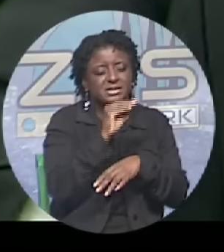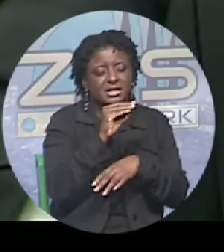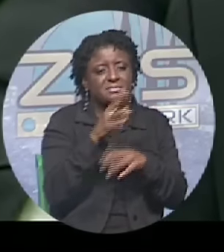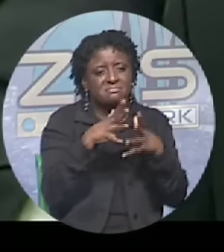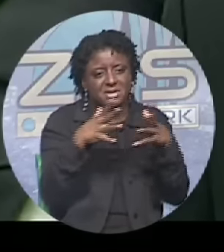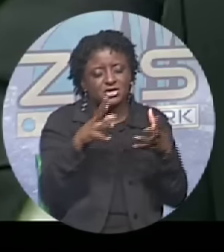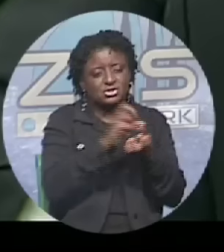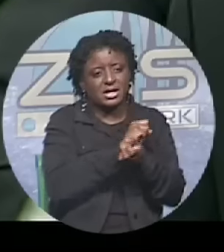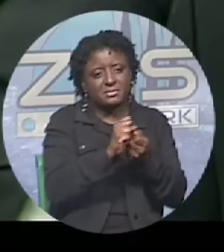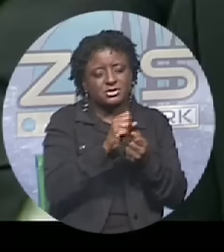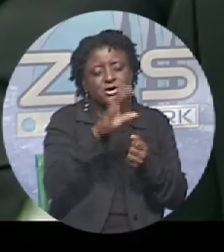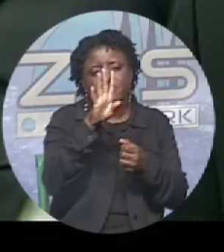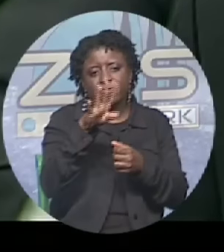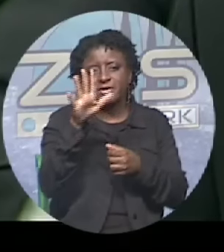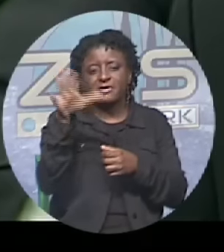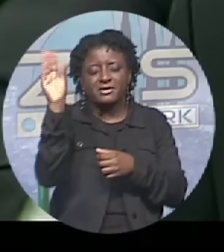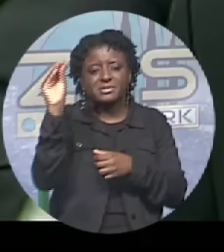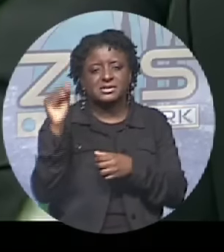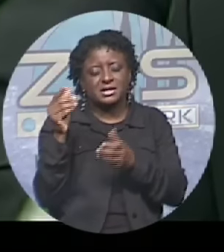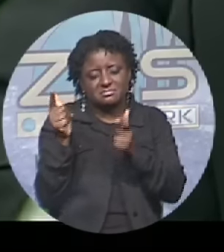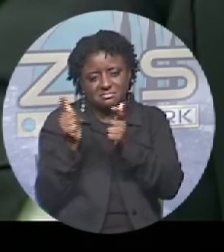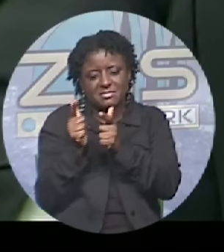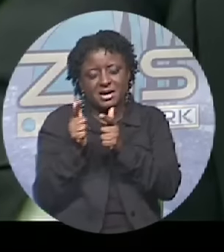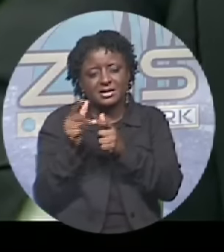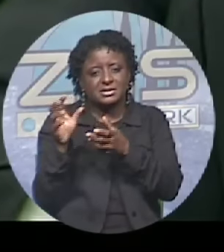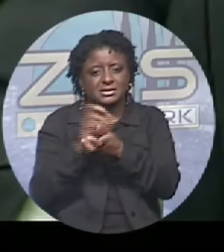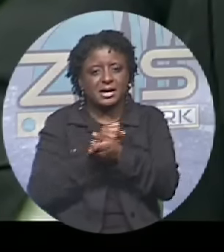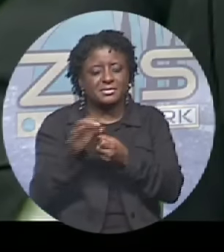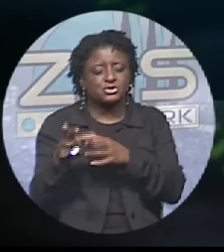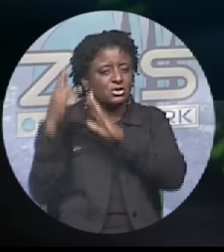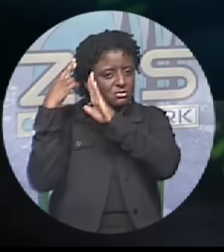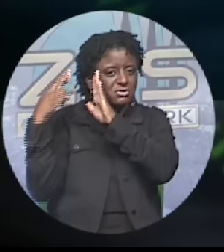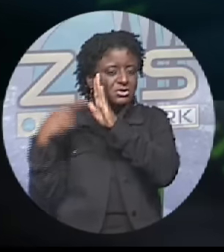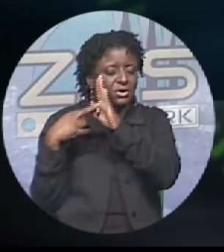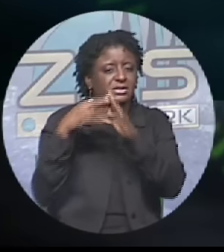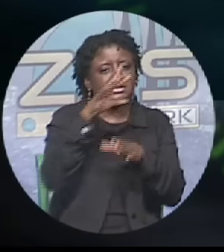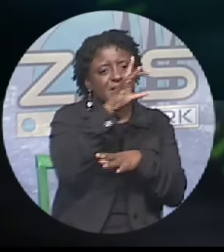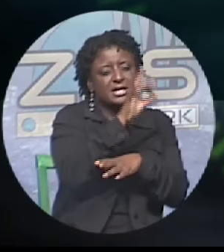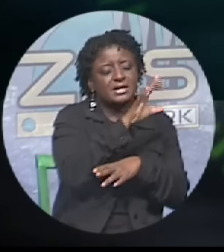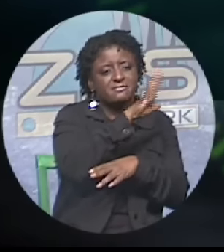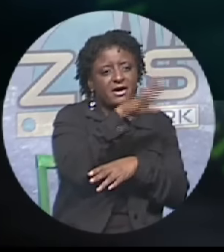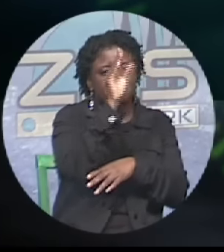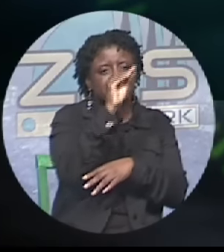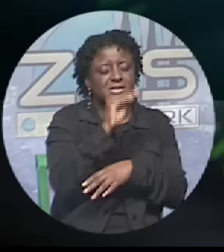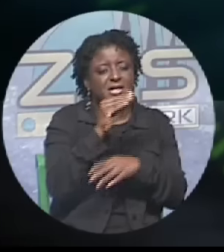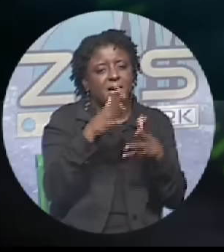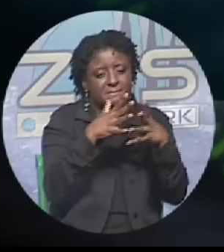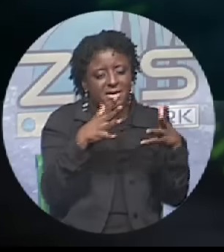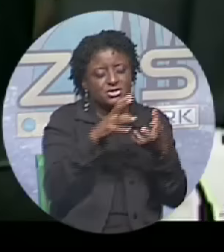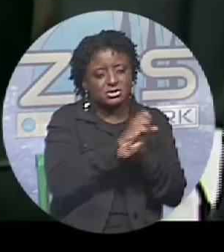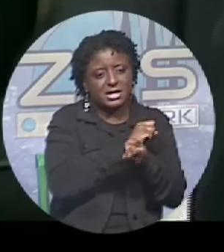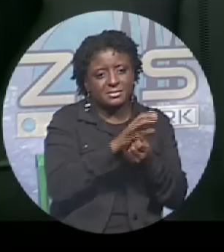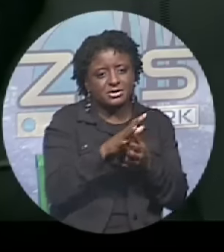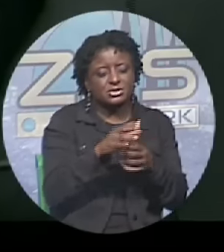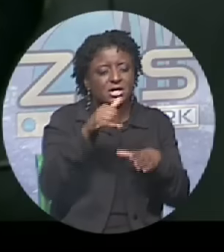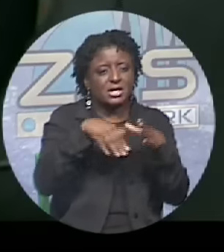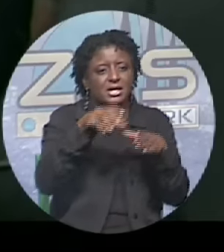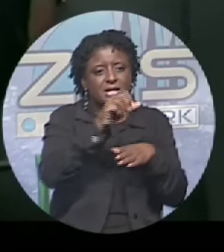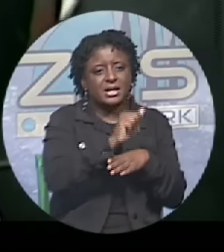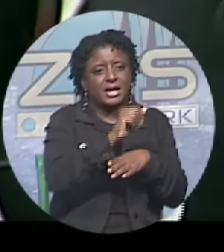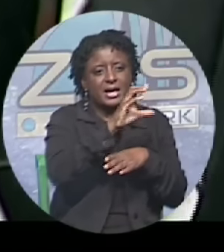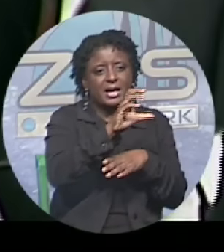45% received minor damages. Resorts, 85% received major damage. In Akron, electricity